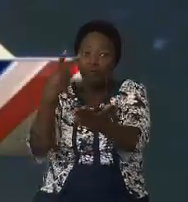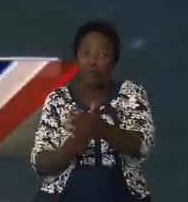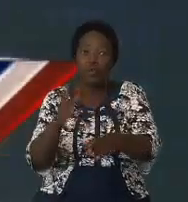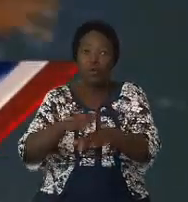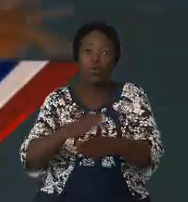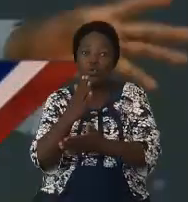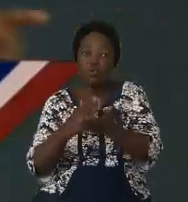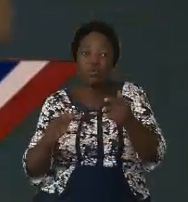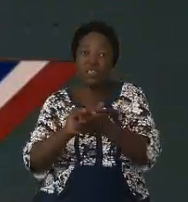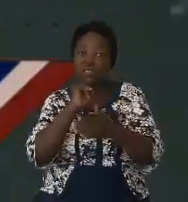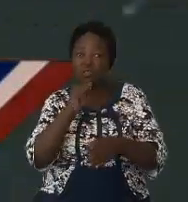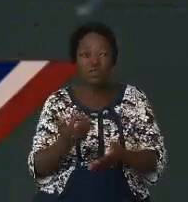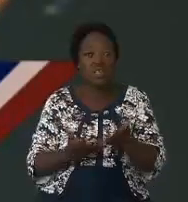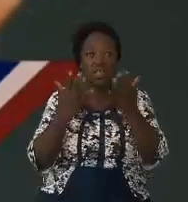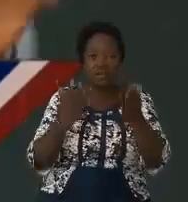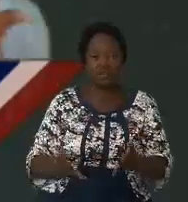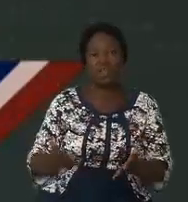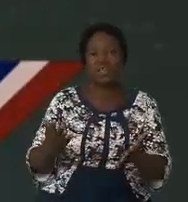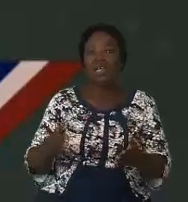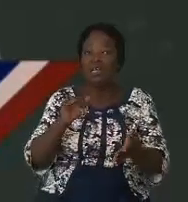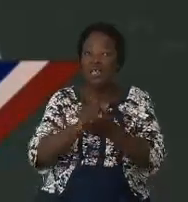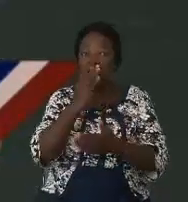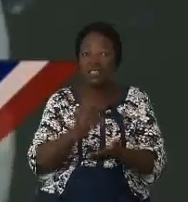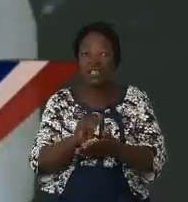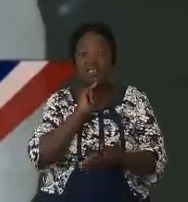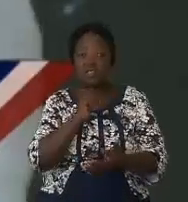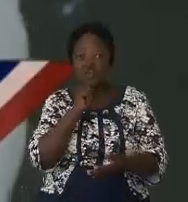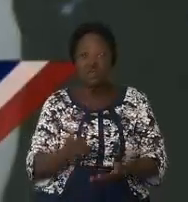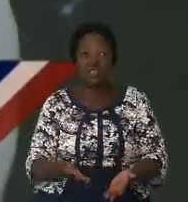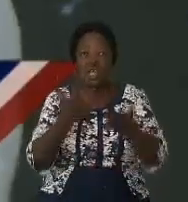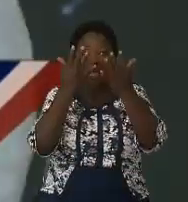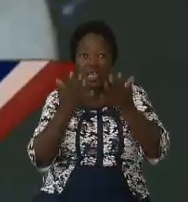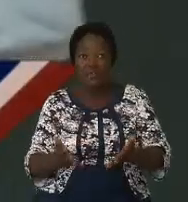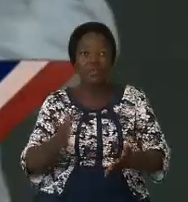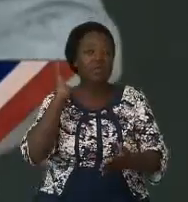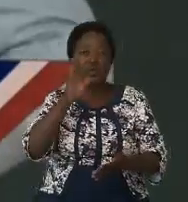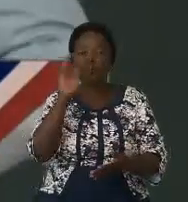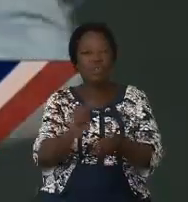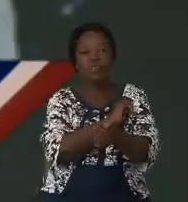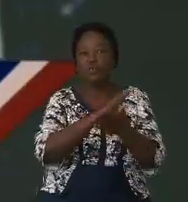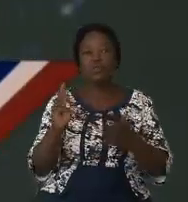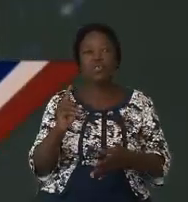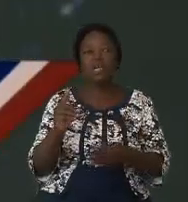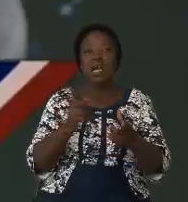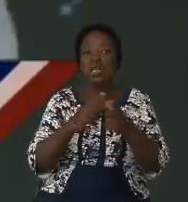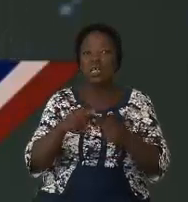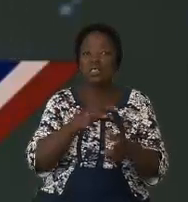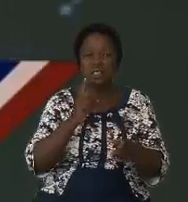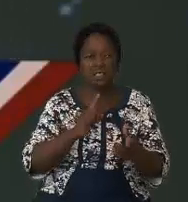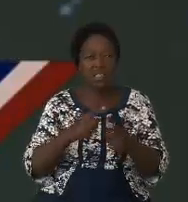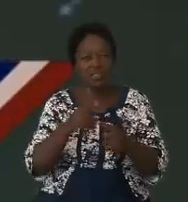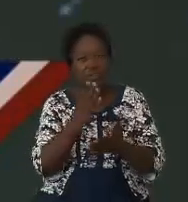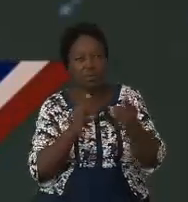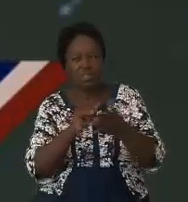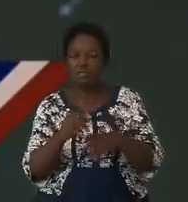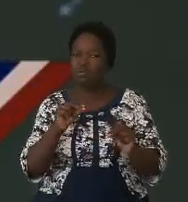die, will be crushed. That's the law. And because God has set the law, and somebody then says, I don't believe that